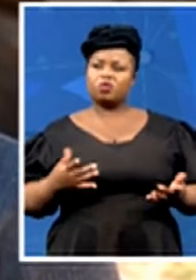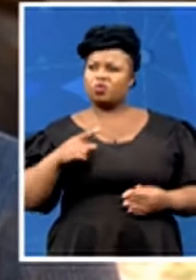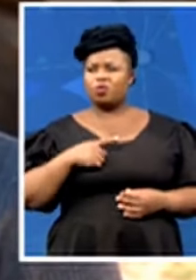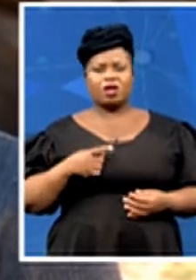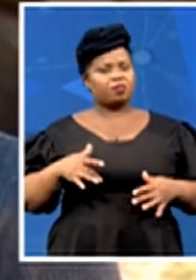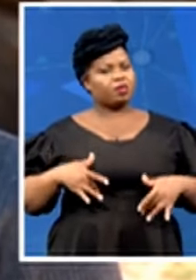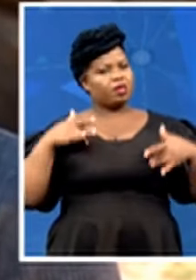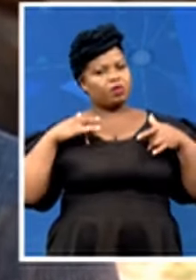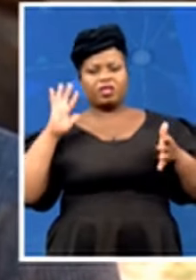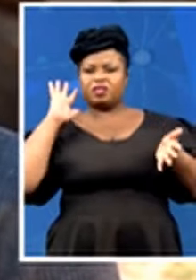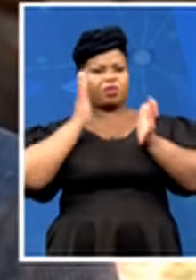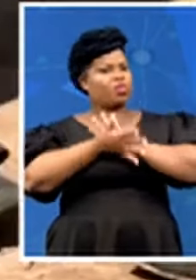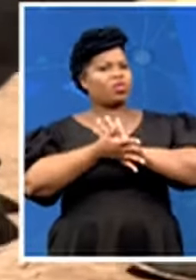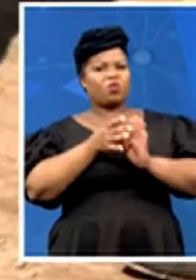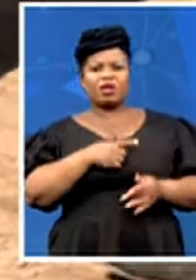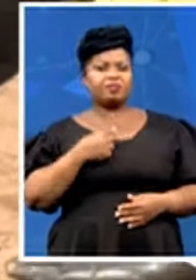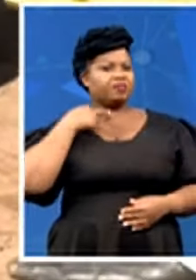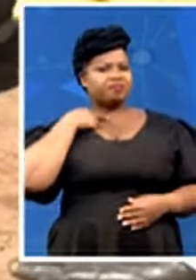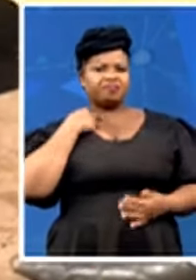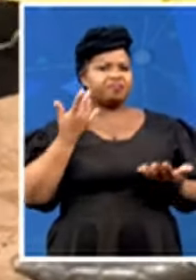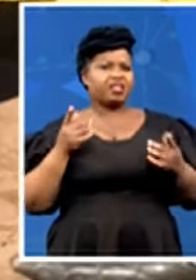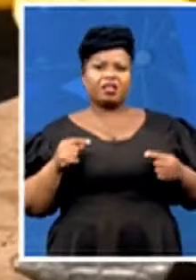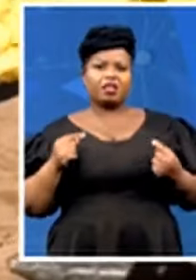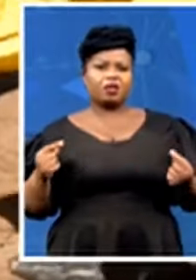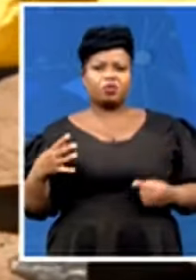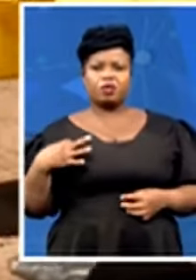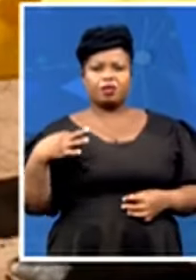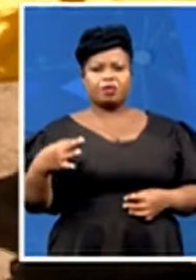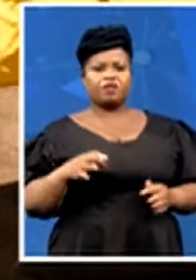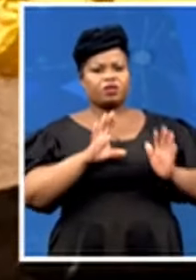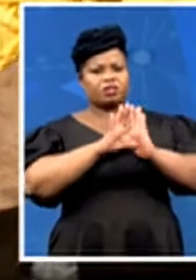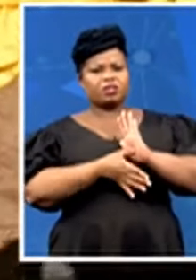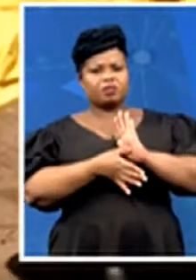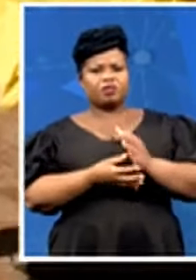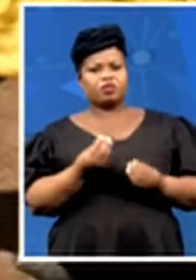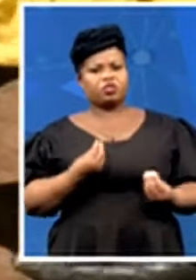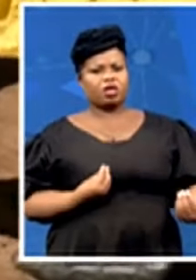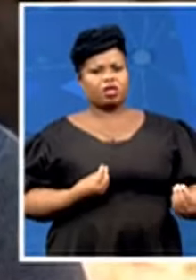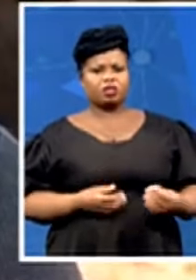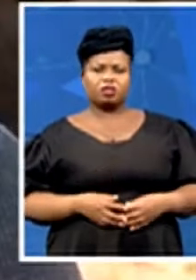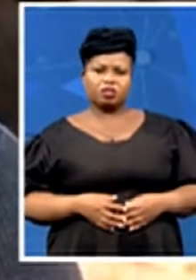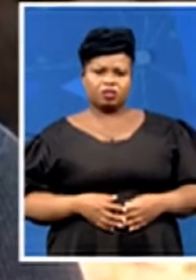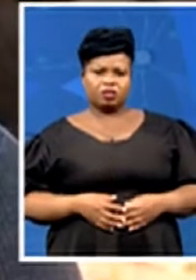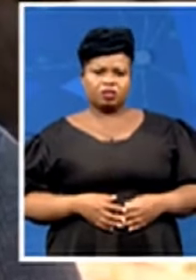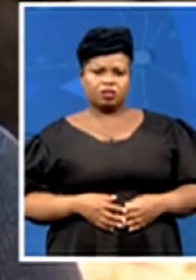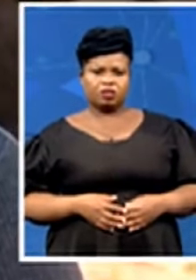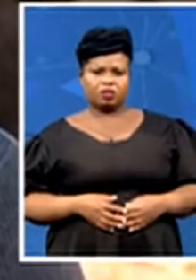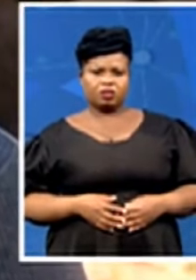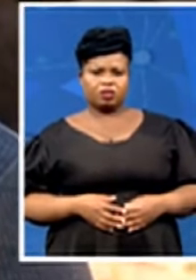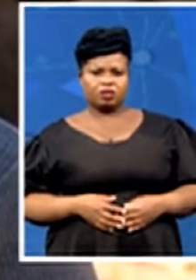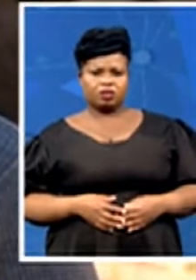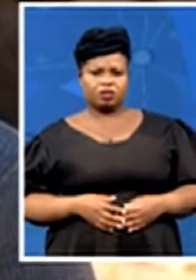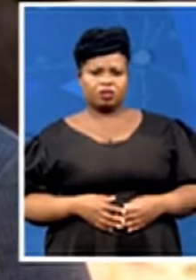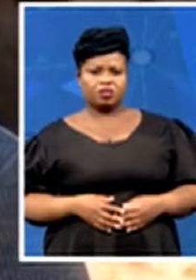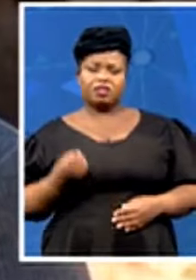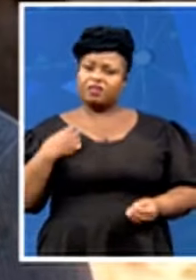to successfully apply for a disability grant for my child. If they find that person, she needs to be